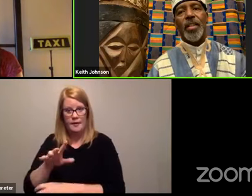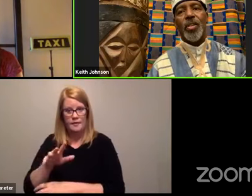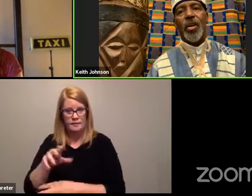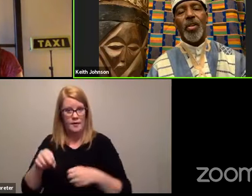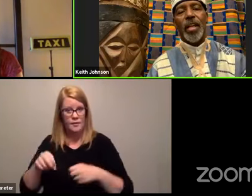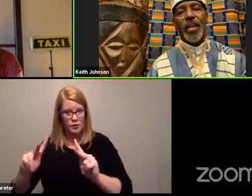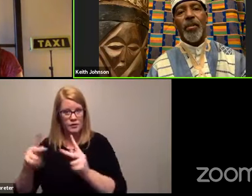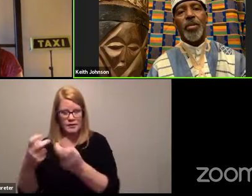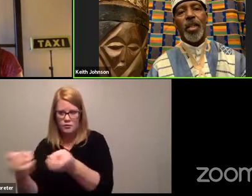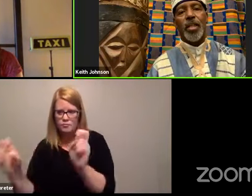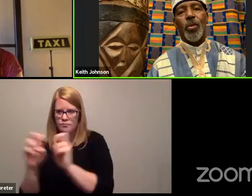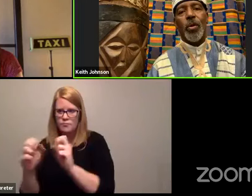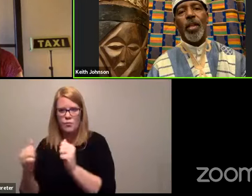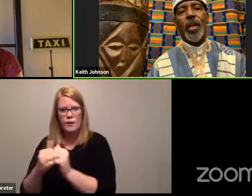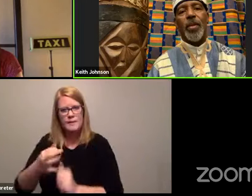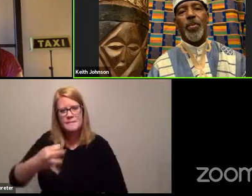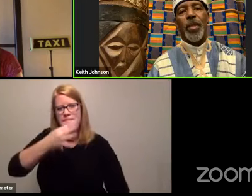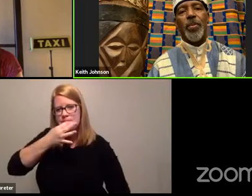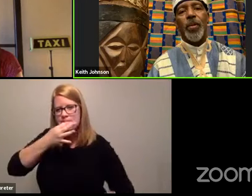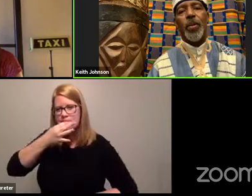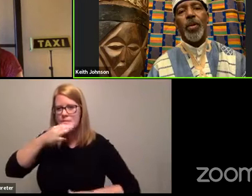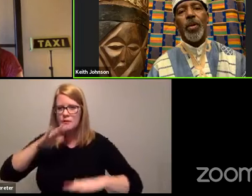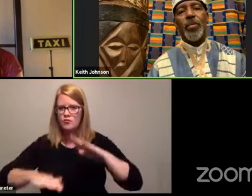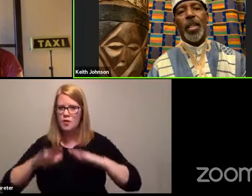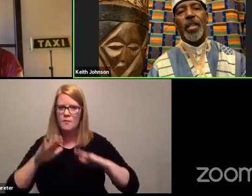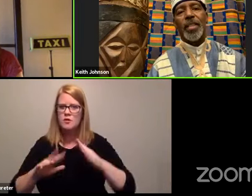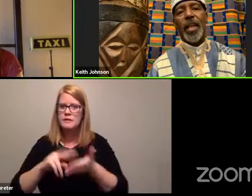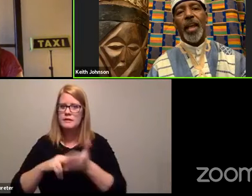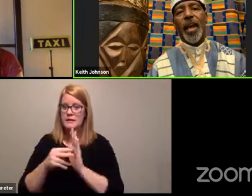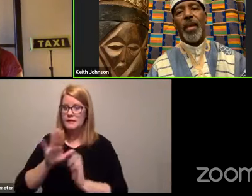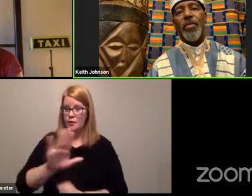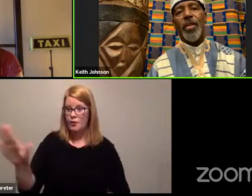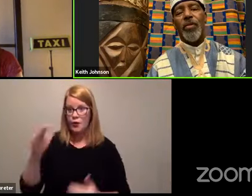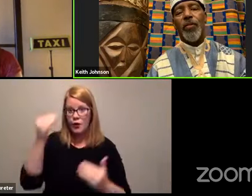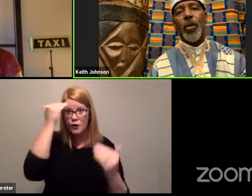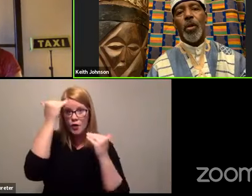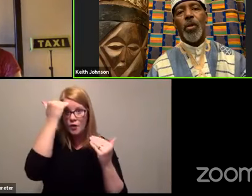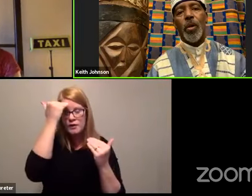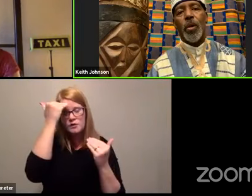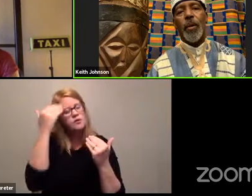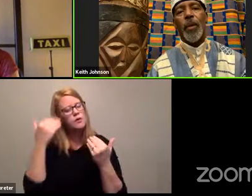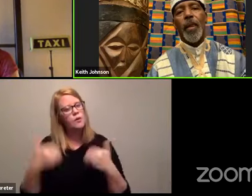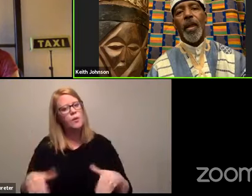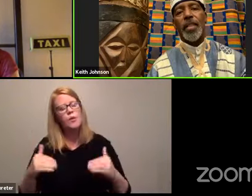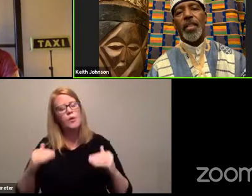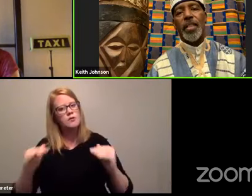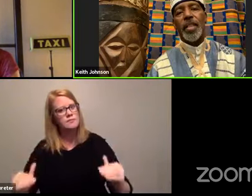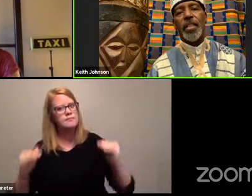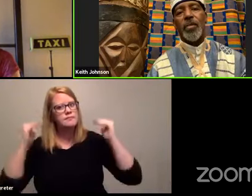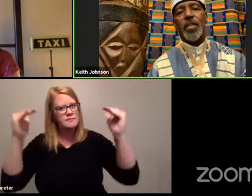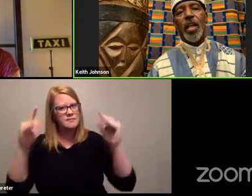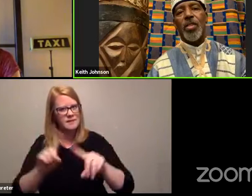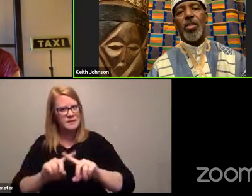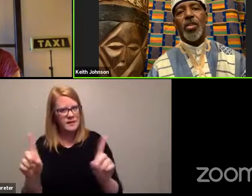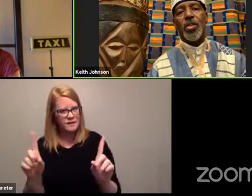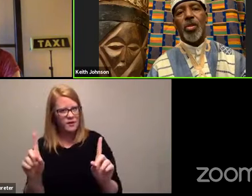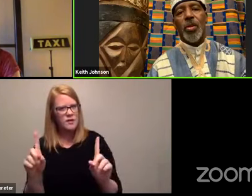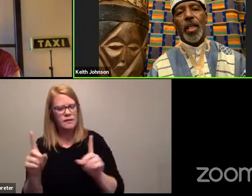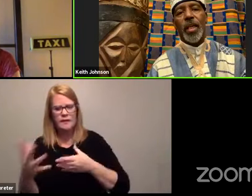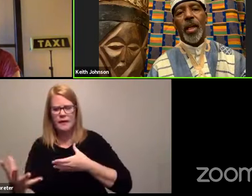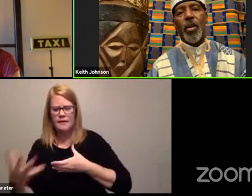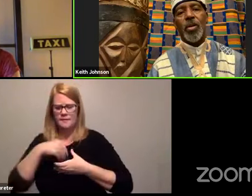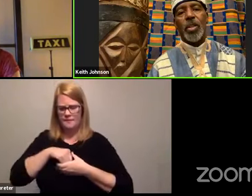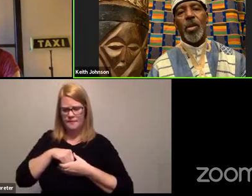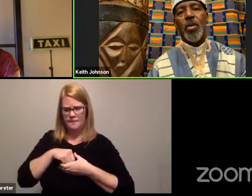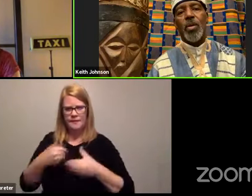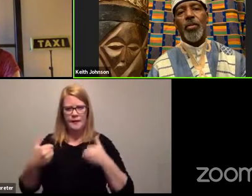things that you don't get from just ordinary people, because they have the folklore in the sense of telling you the